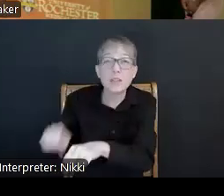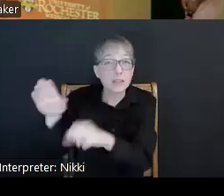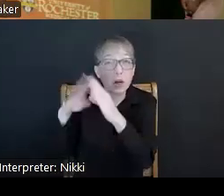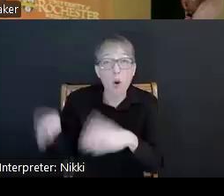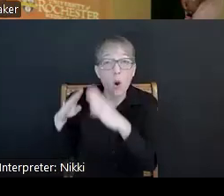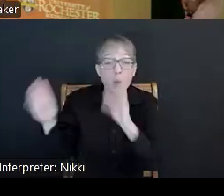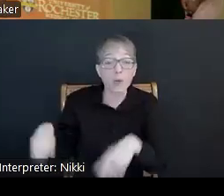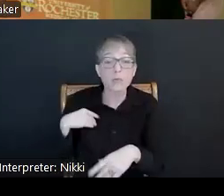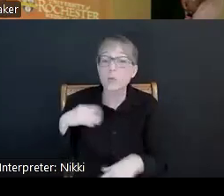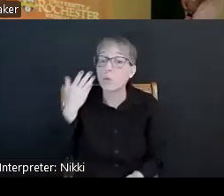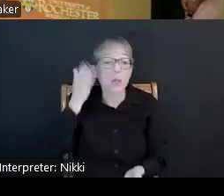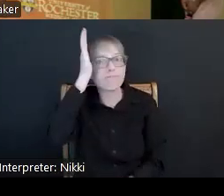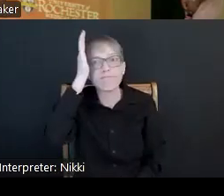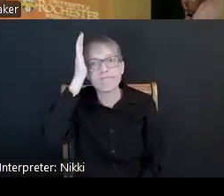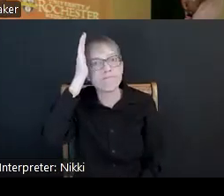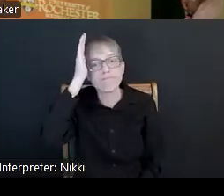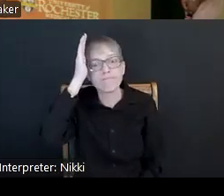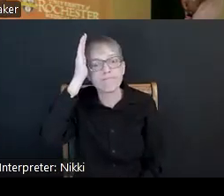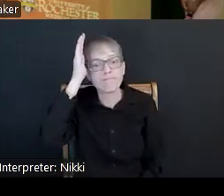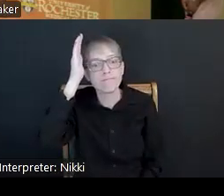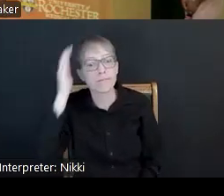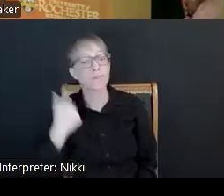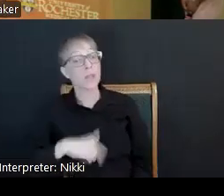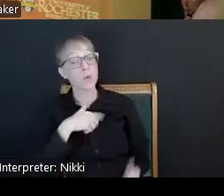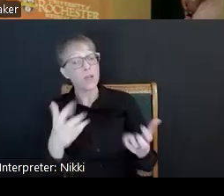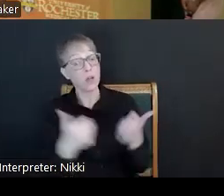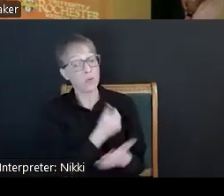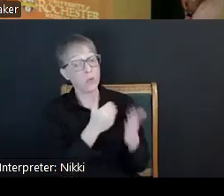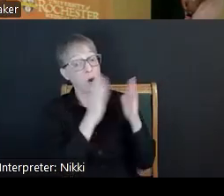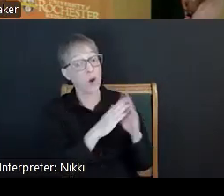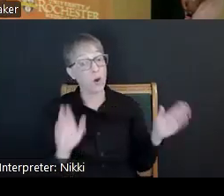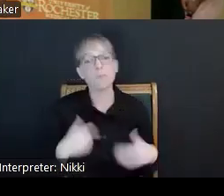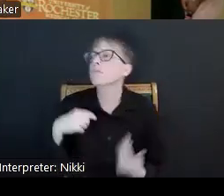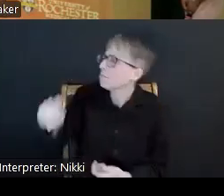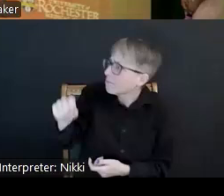We want new homes. That's what we want. New homes. You want new homes, exactly.